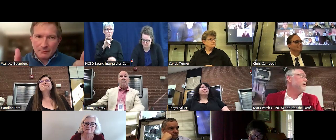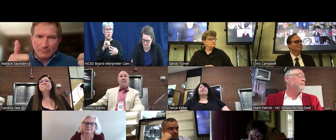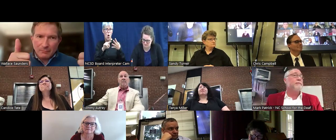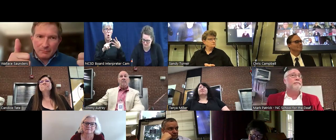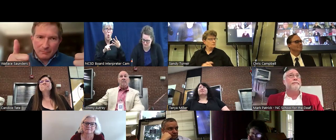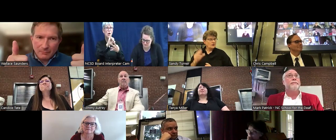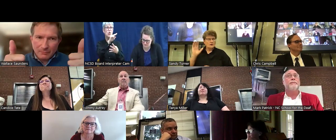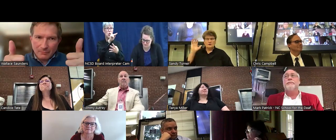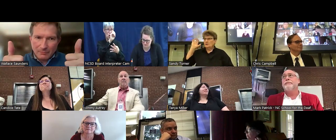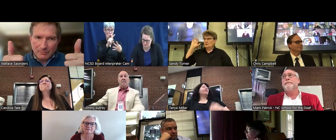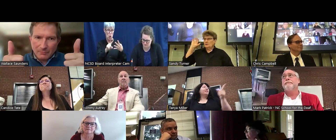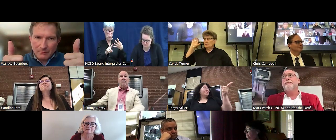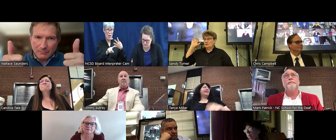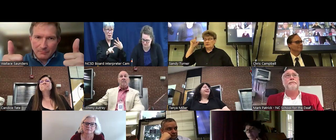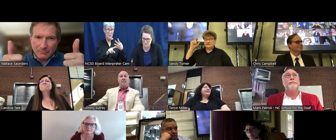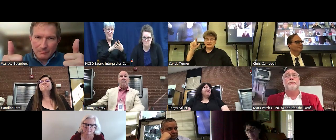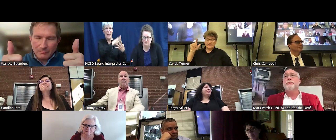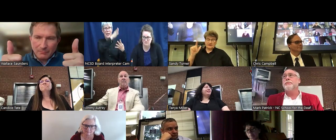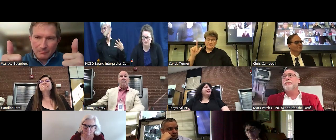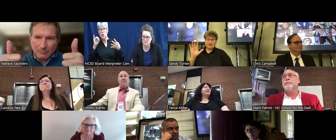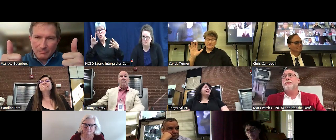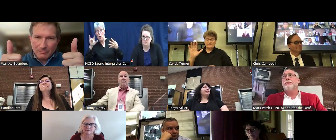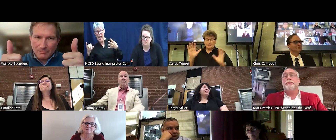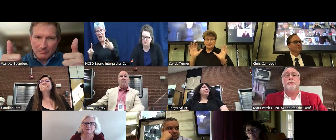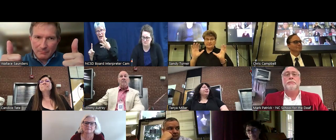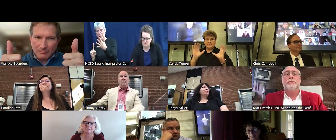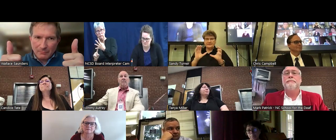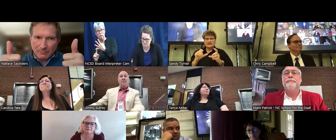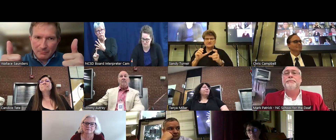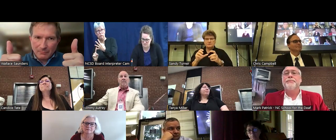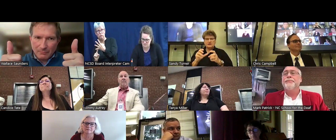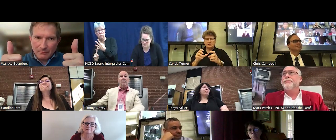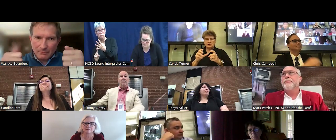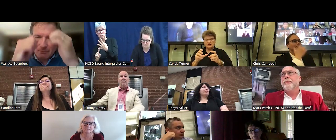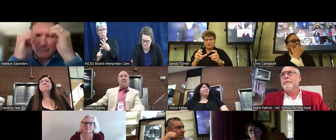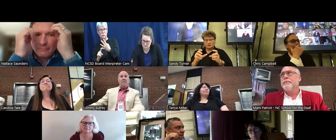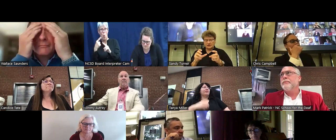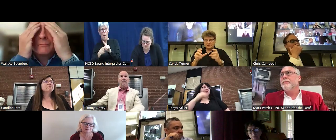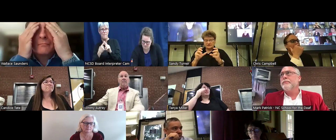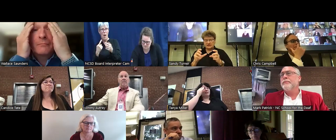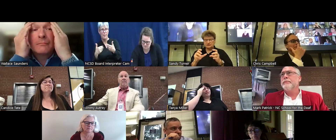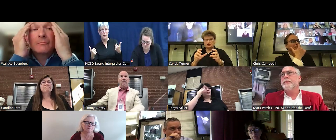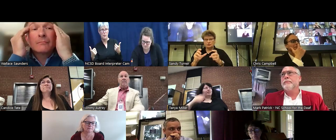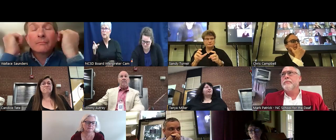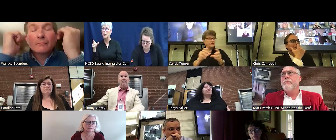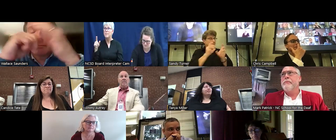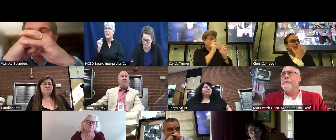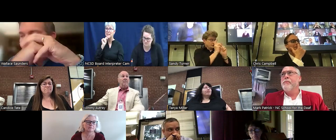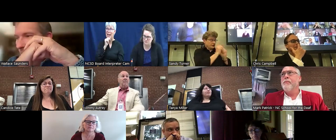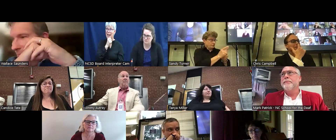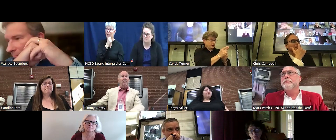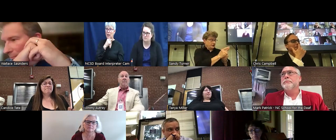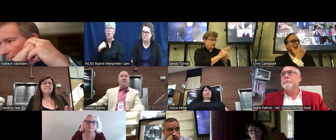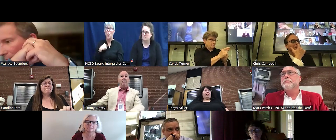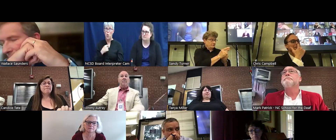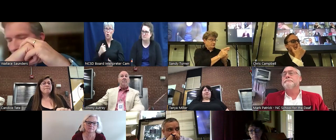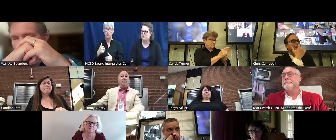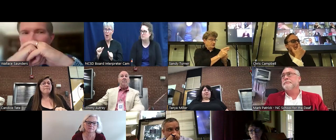day. This is Sandy. Okay. This meeting that we're trying to schedule would be the personnel